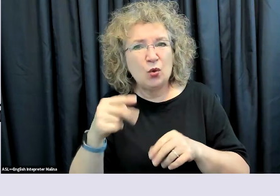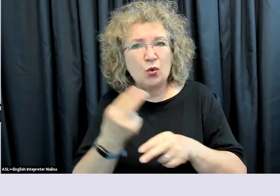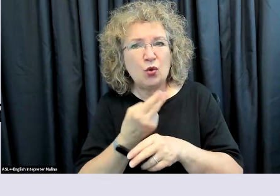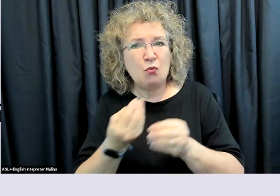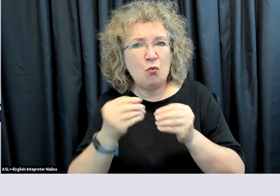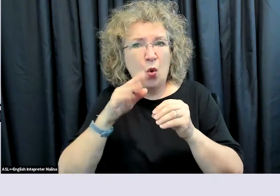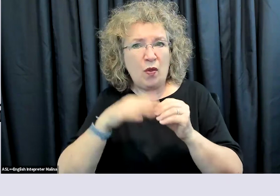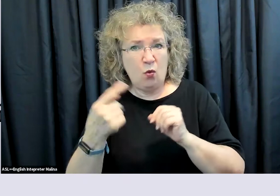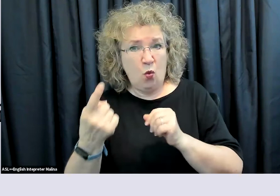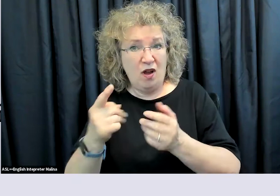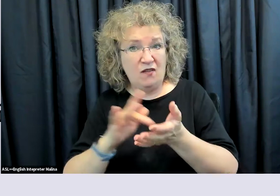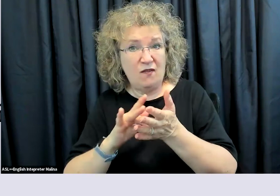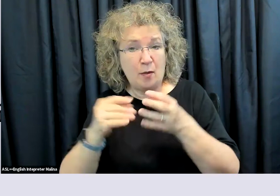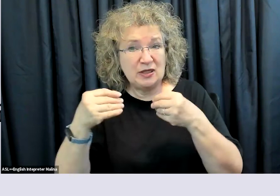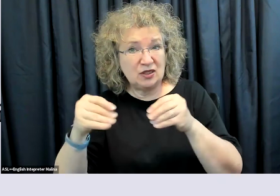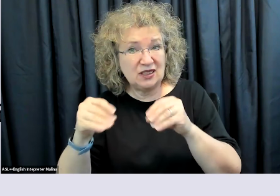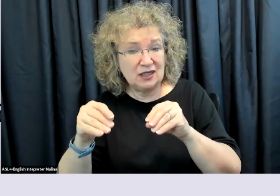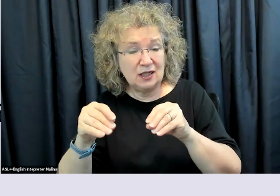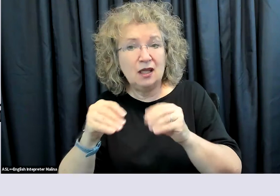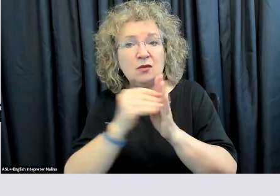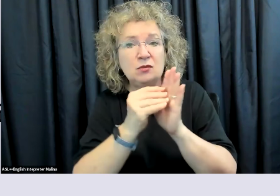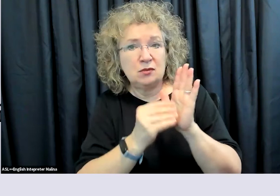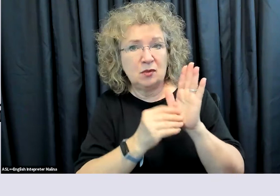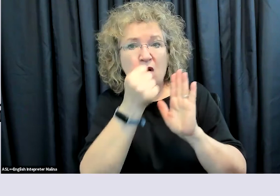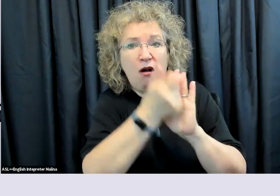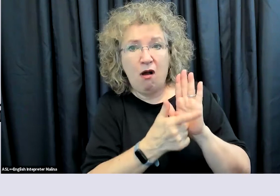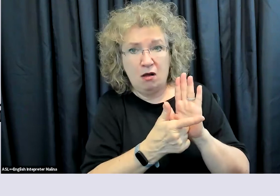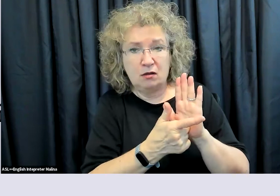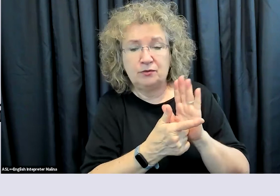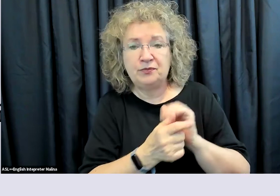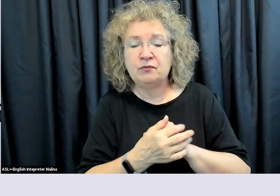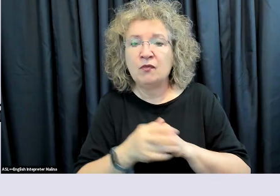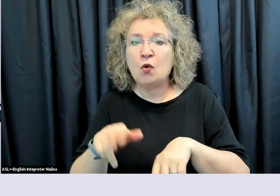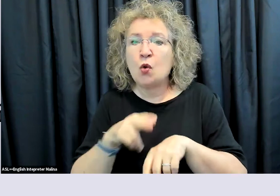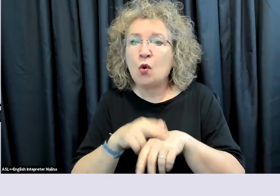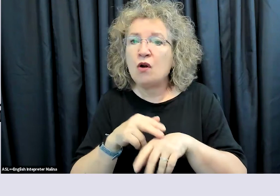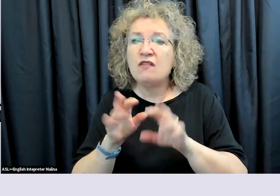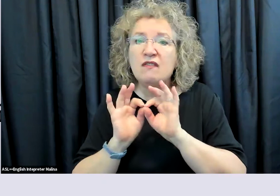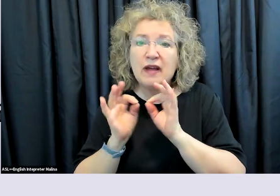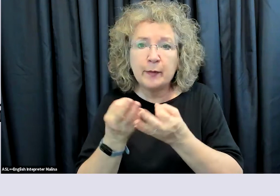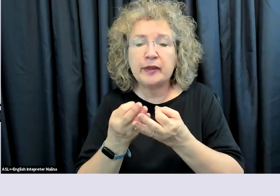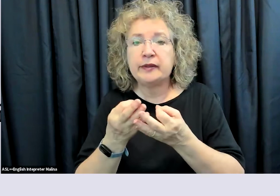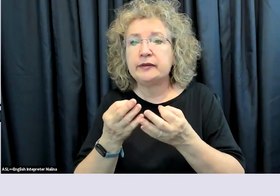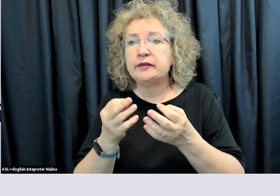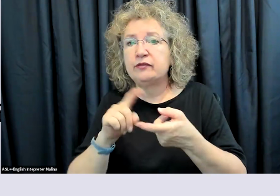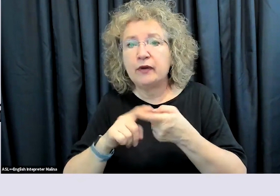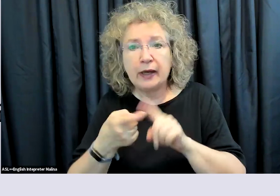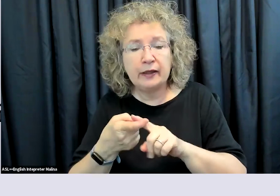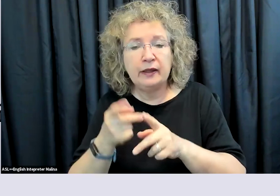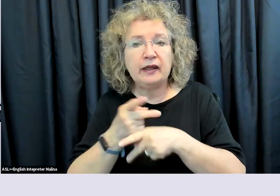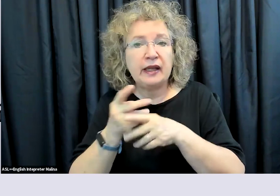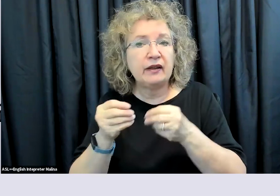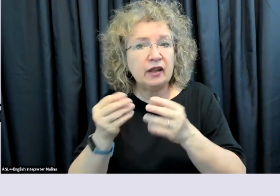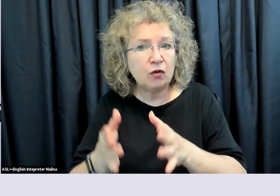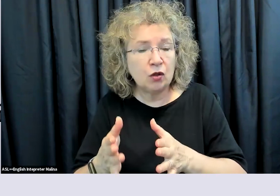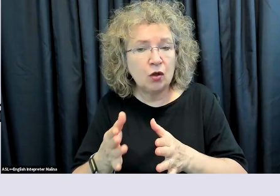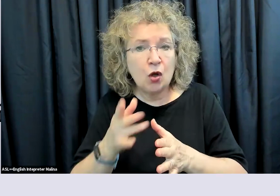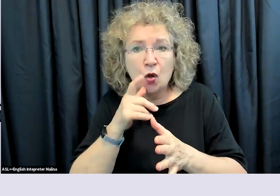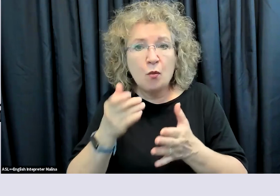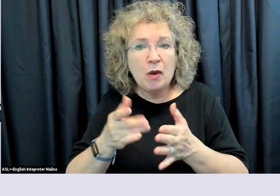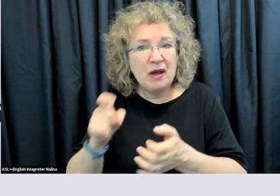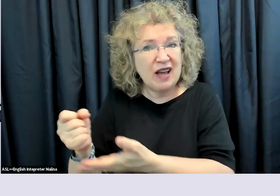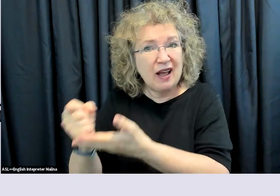your pharmacies. And then, of course, relatives, friends, and caregivers who may need to help you evacuate get